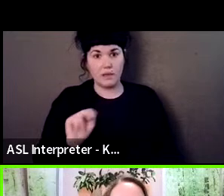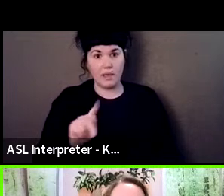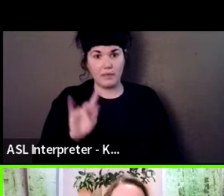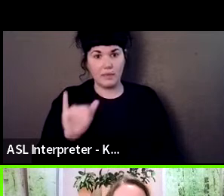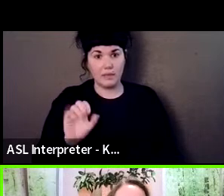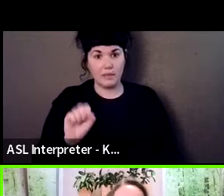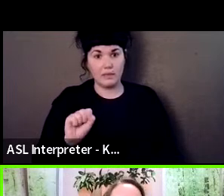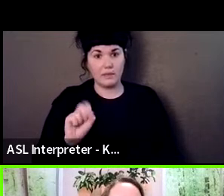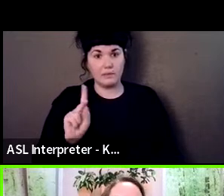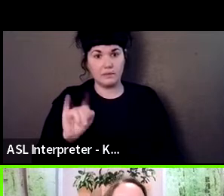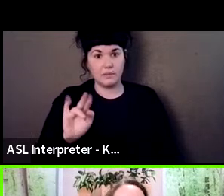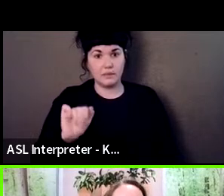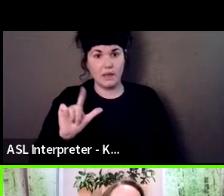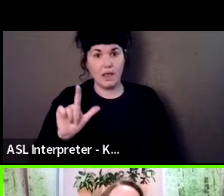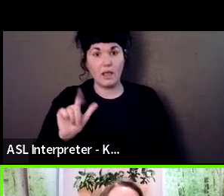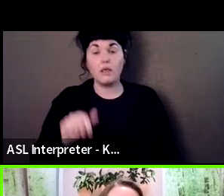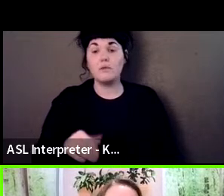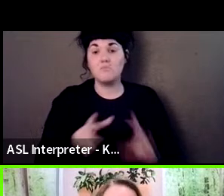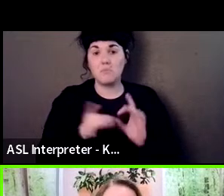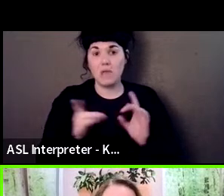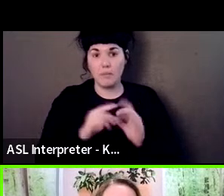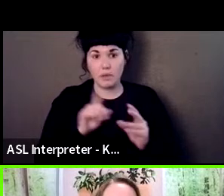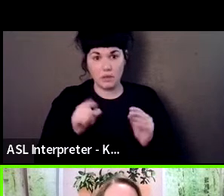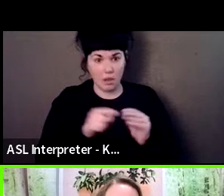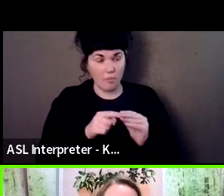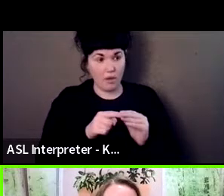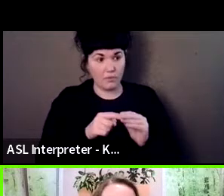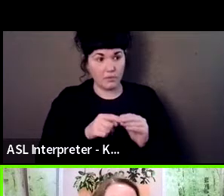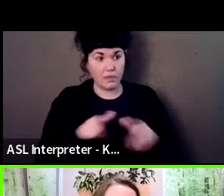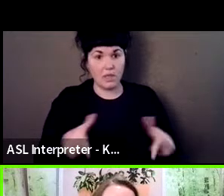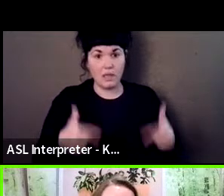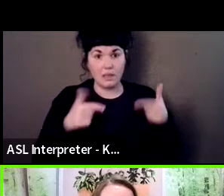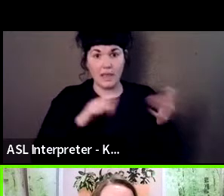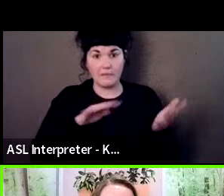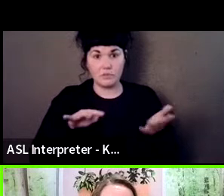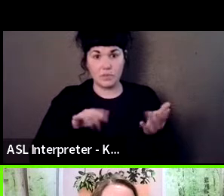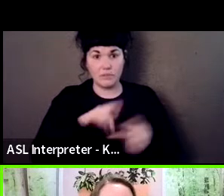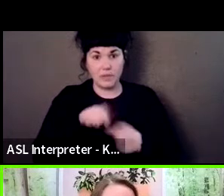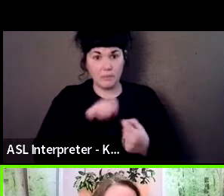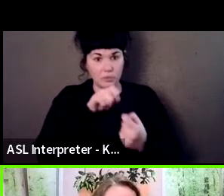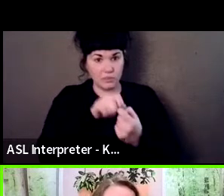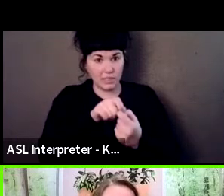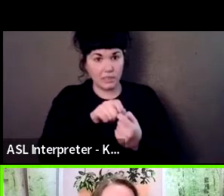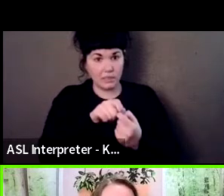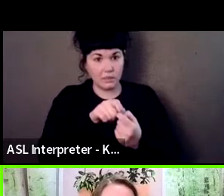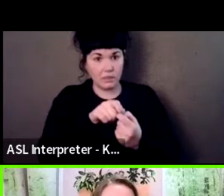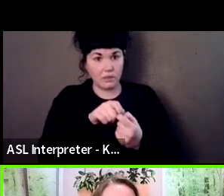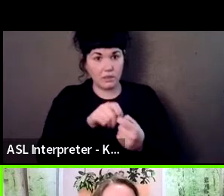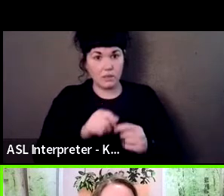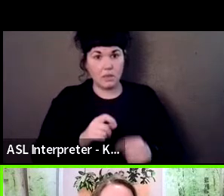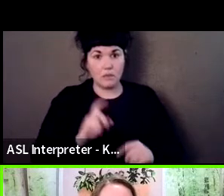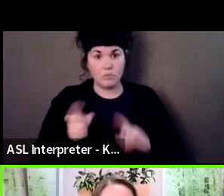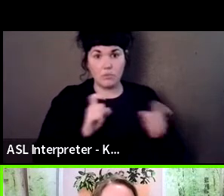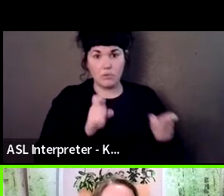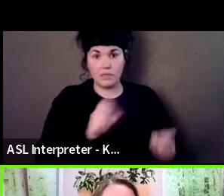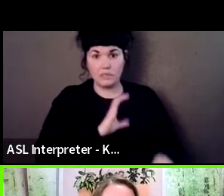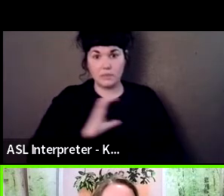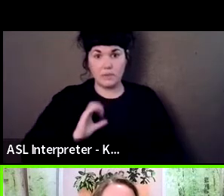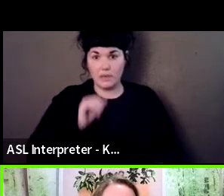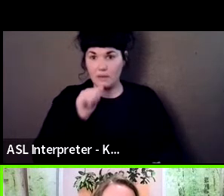the live stream for that particular appropriations committee not being viewable. They did fix it, and it